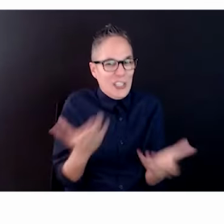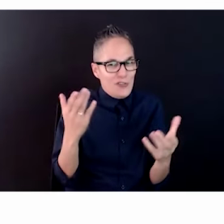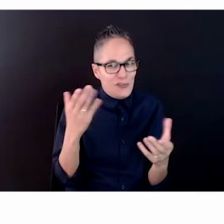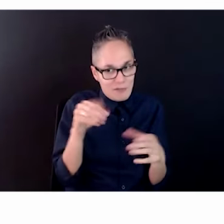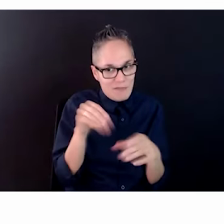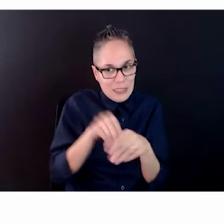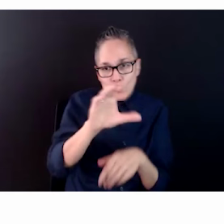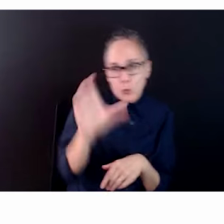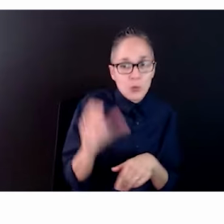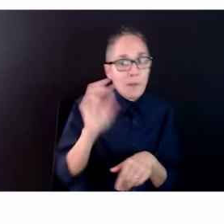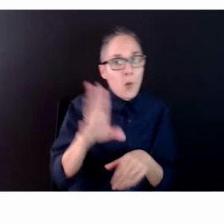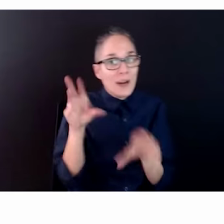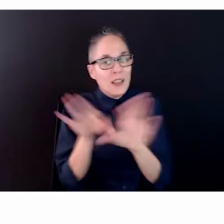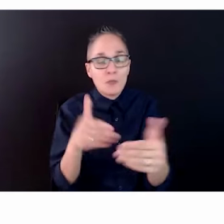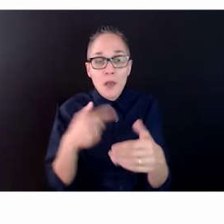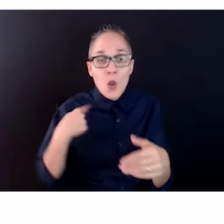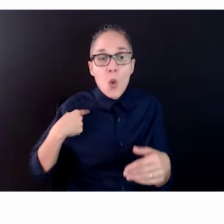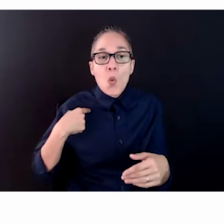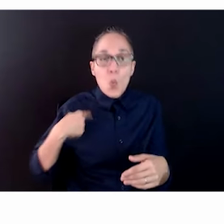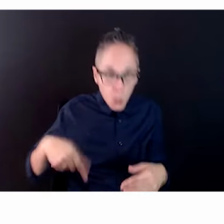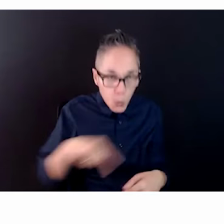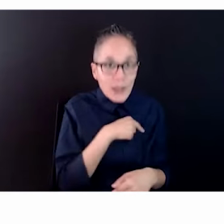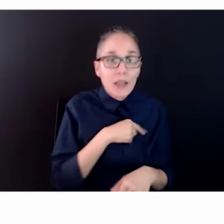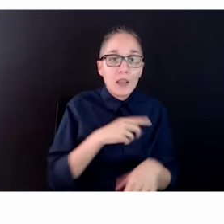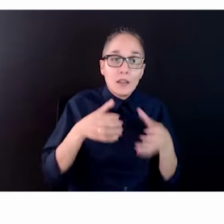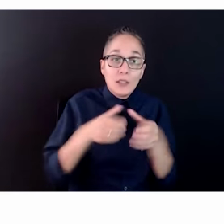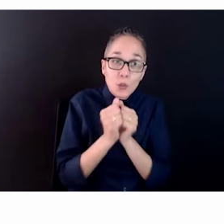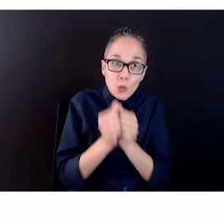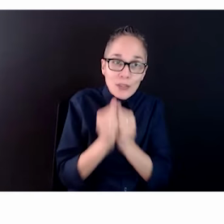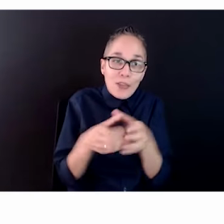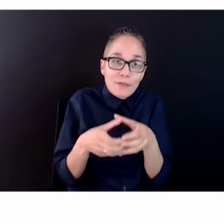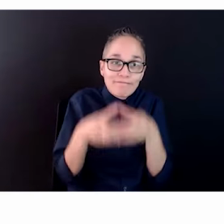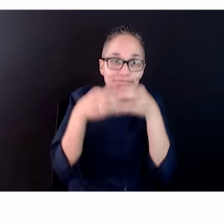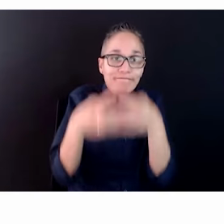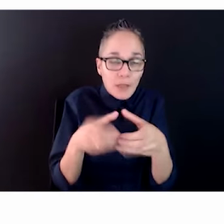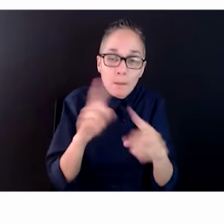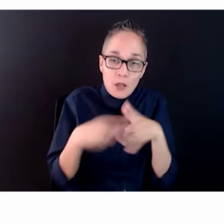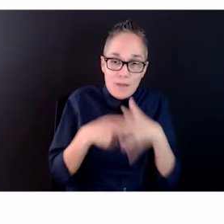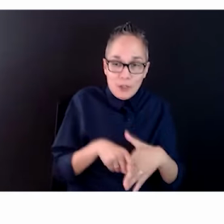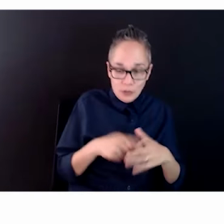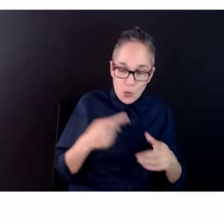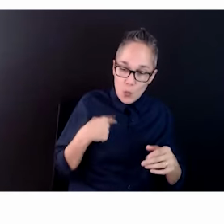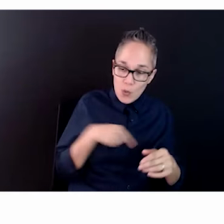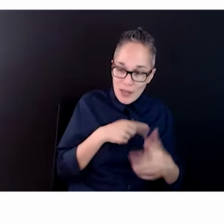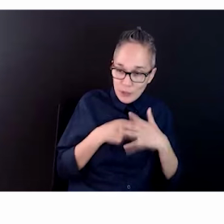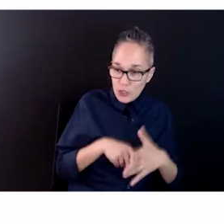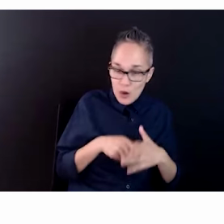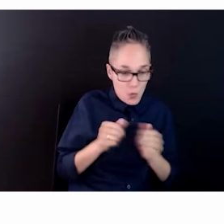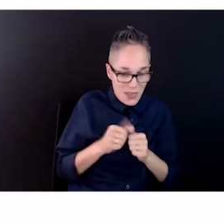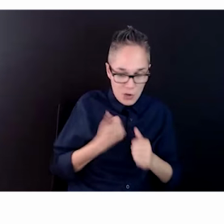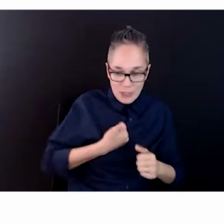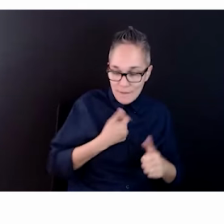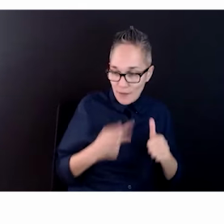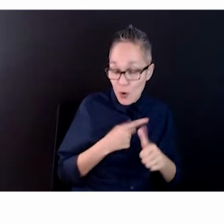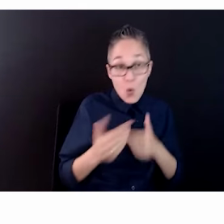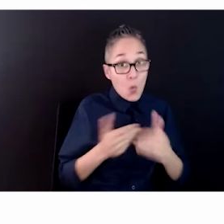okay, we take the next step together, but we start with ourselves. Okay, so whatever you do in